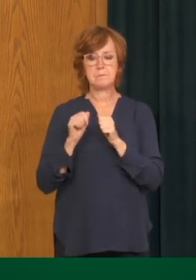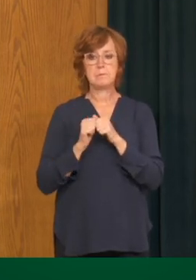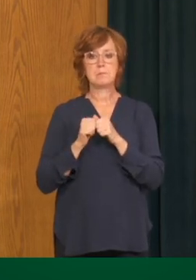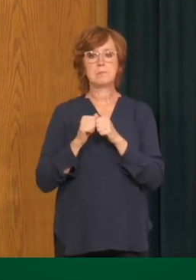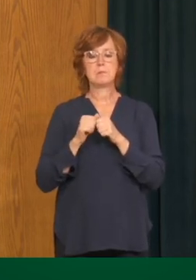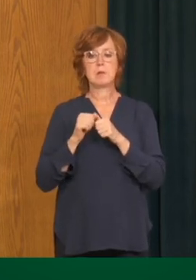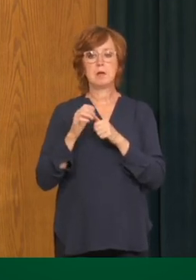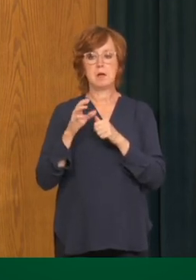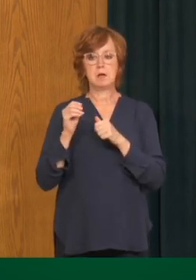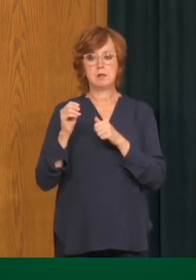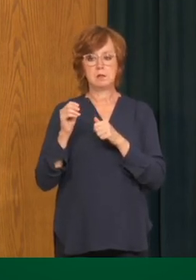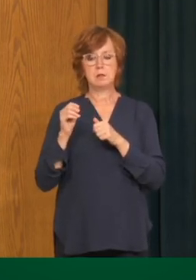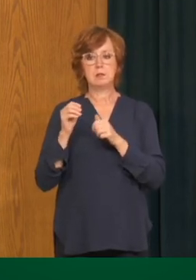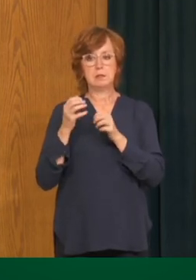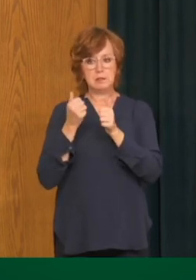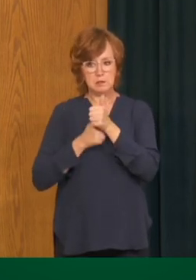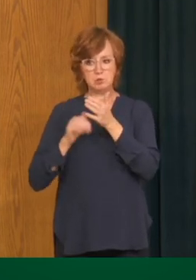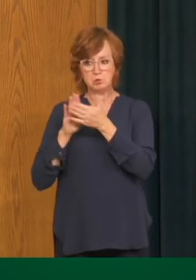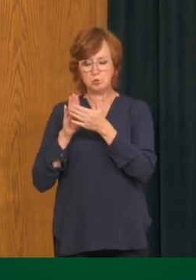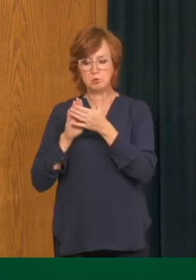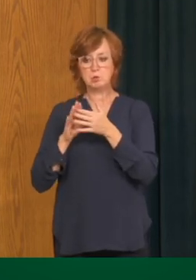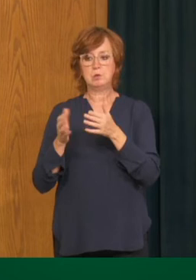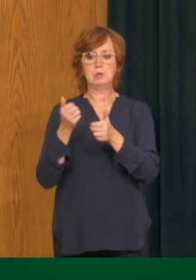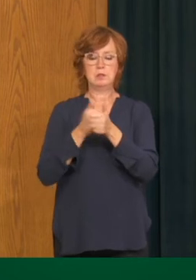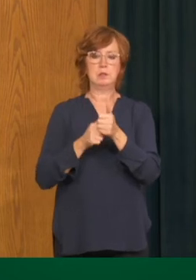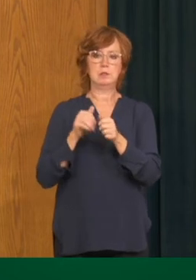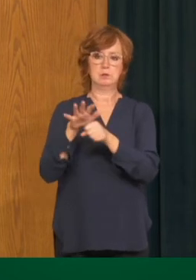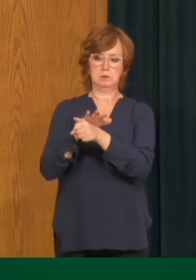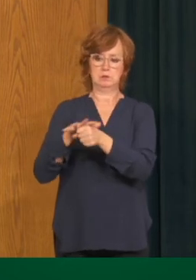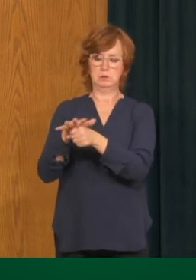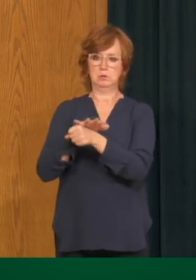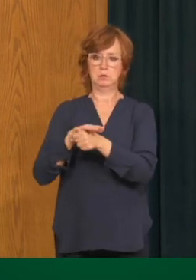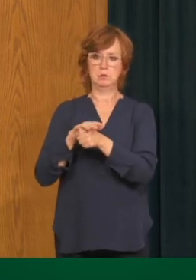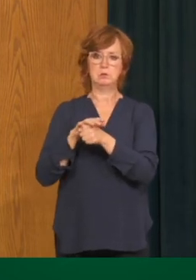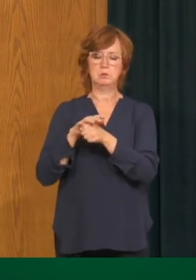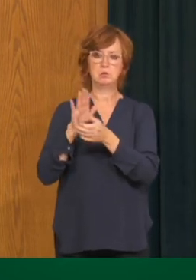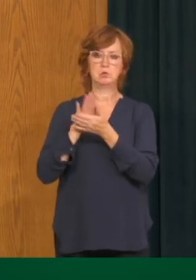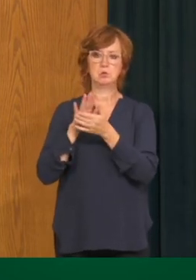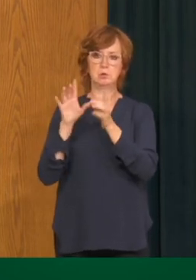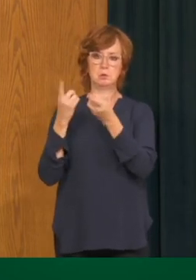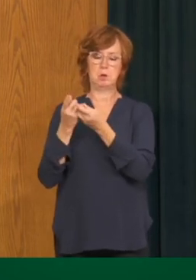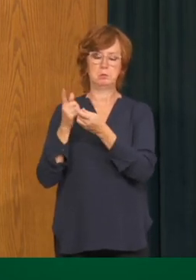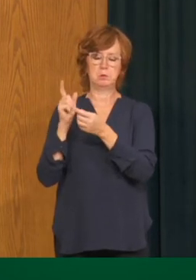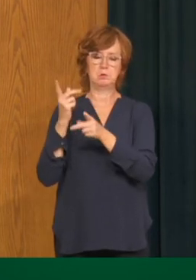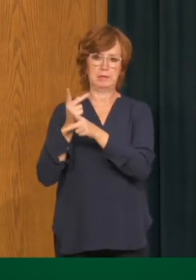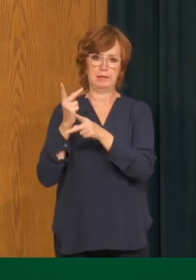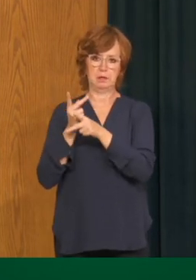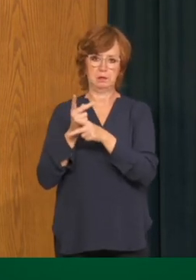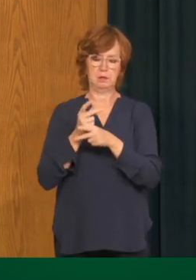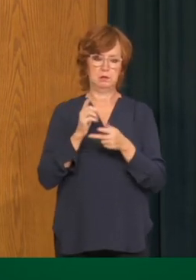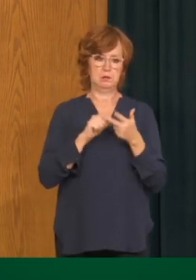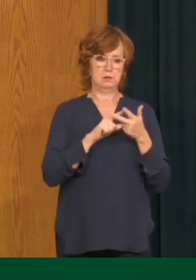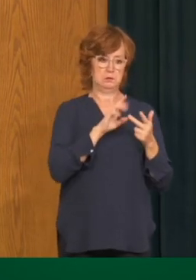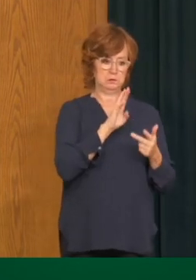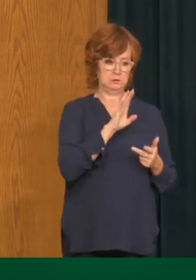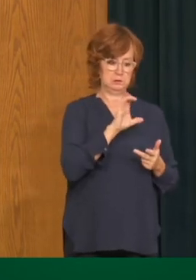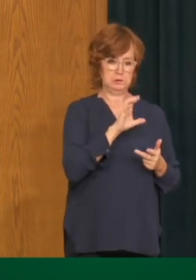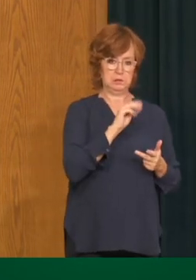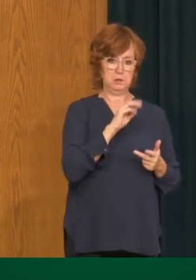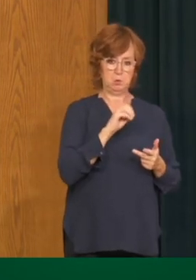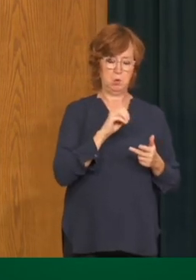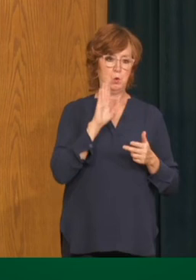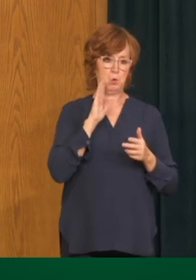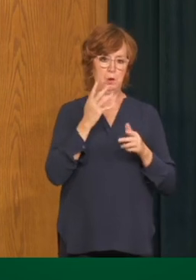school division's choice as to whether or not the province and the chief medical health officer will open the door to that level